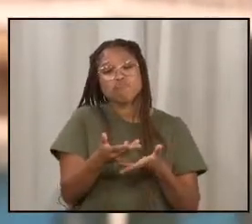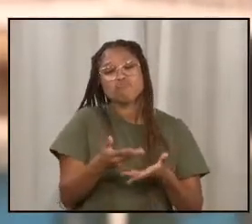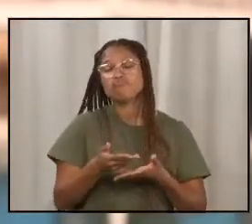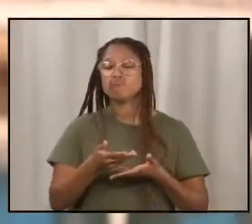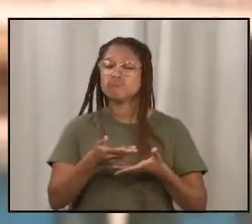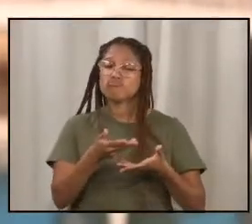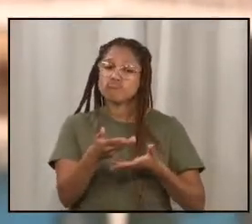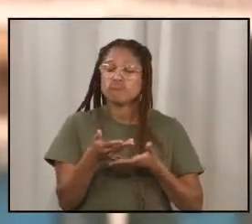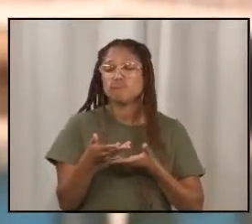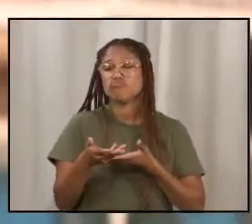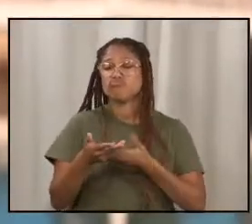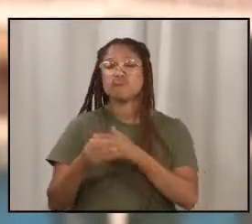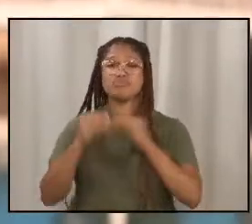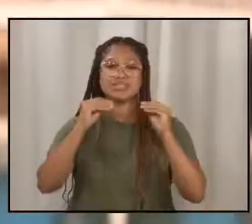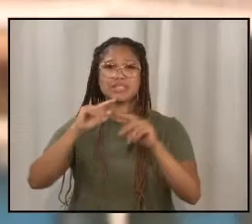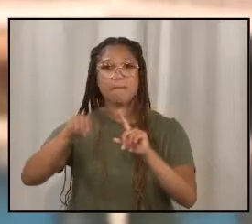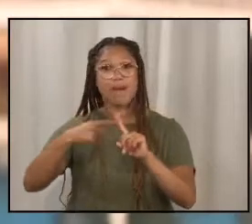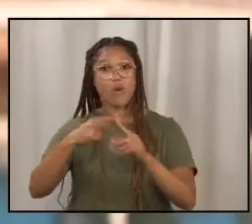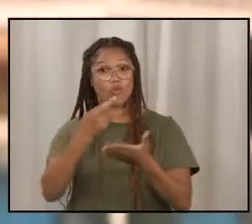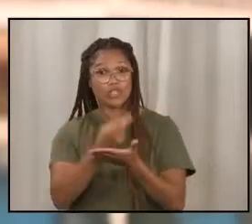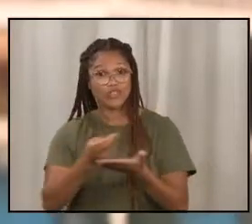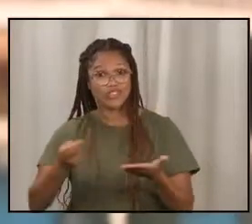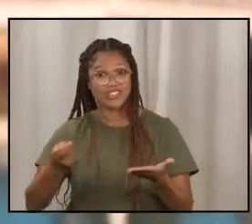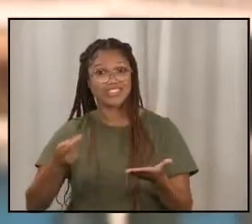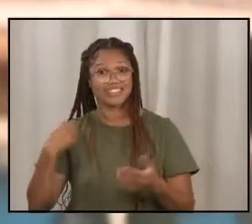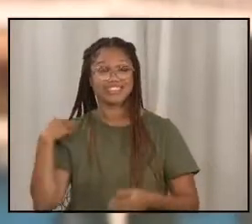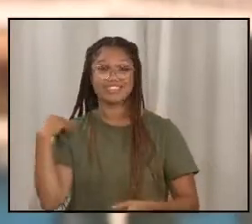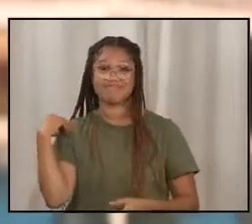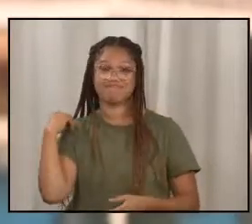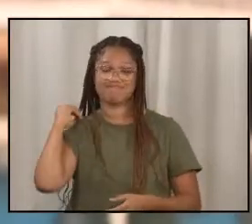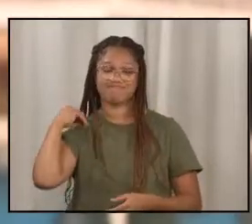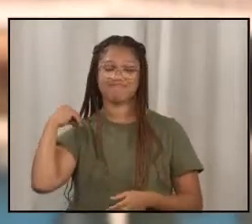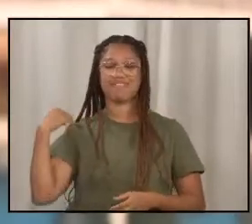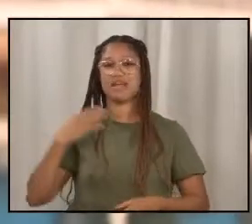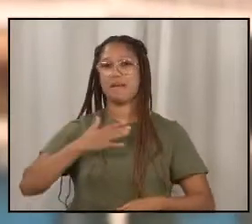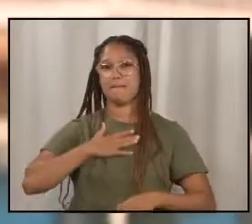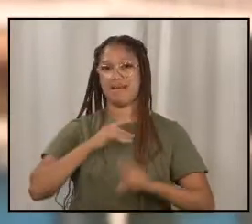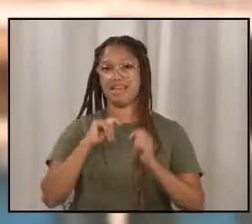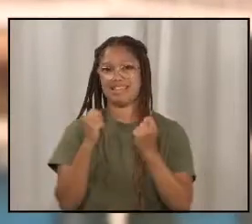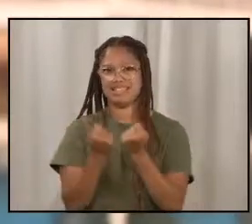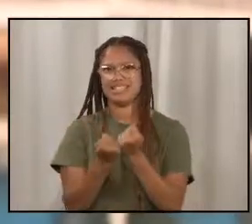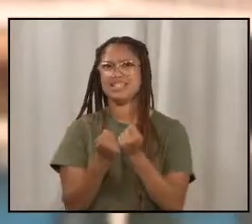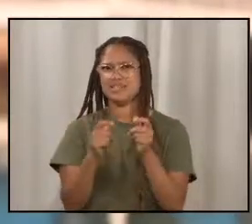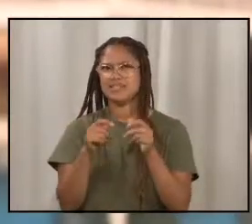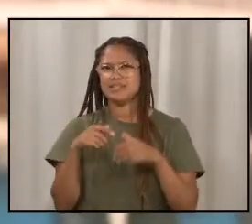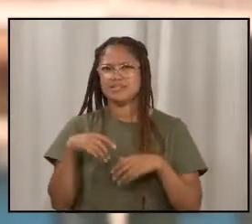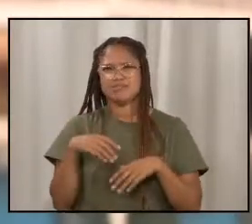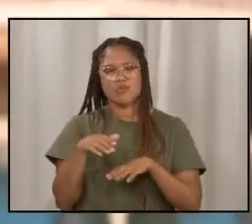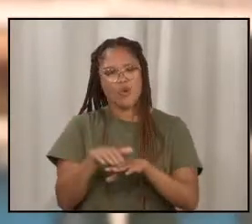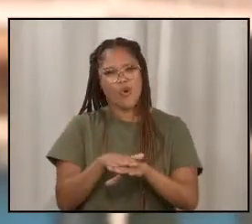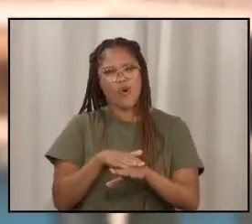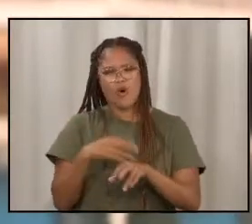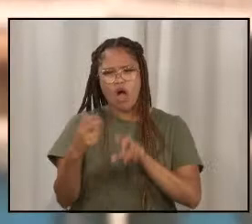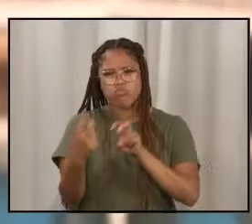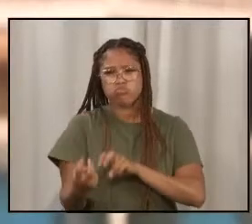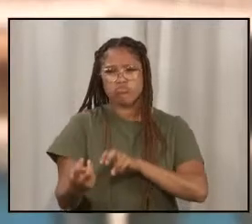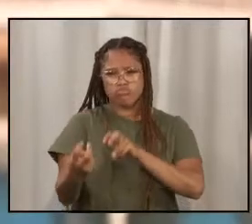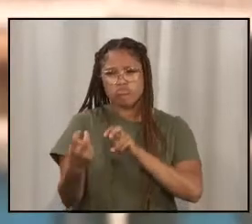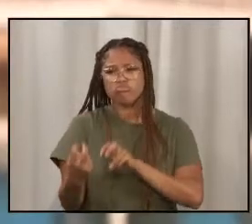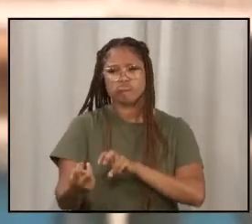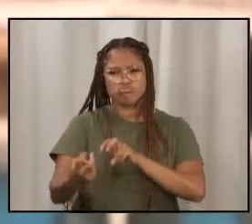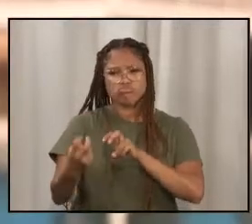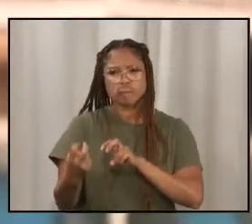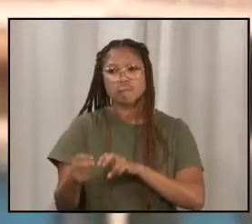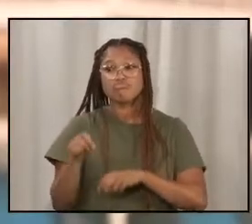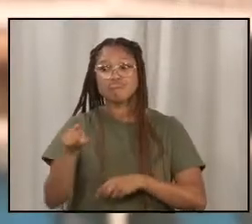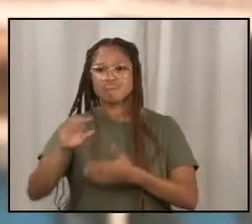about what resources were available to him. So step by step, my team was able to work alongside him. And